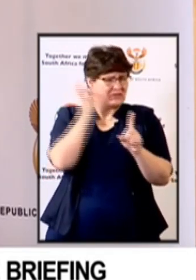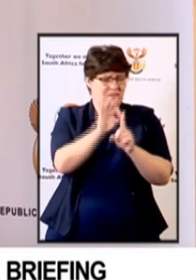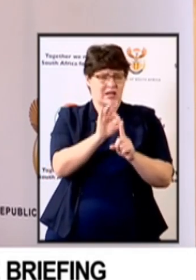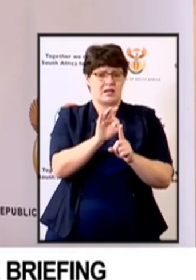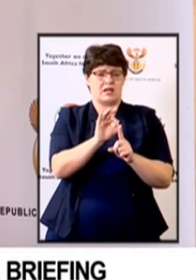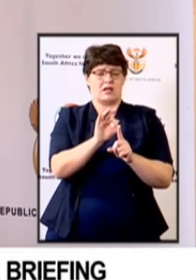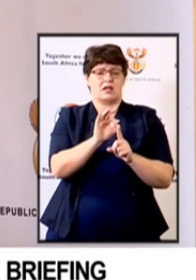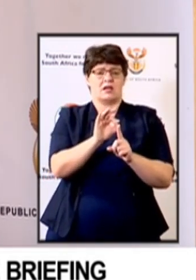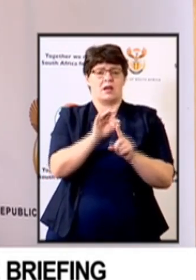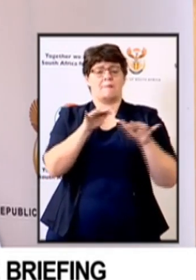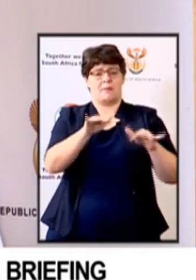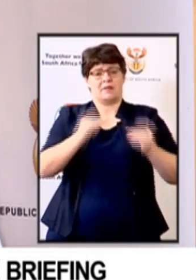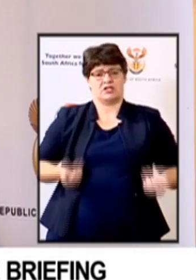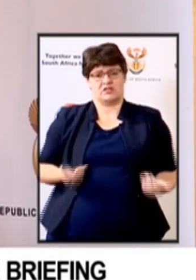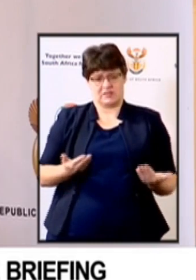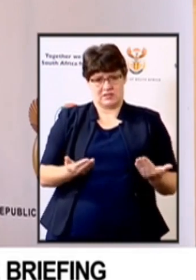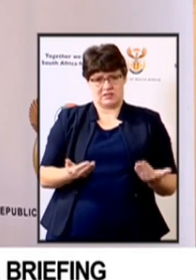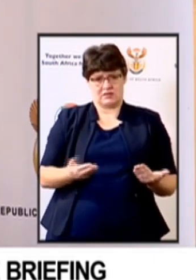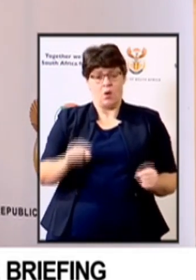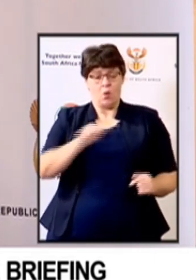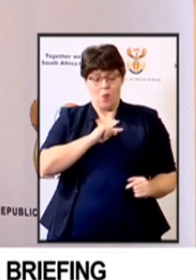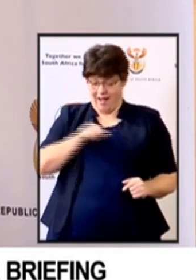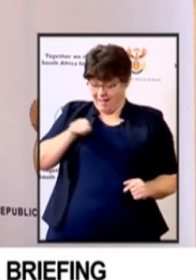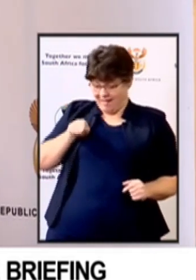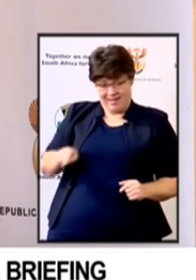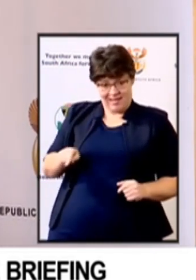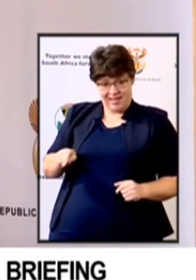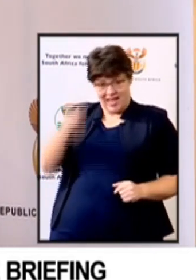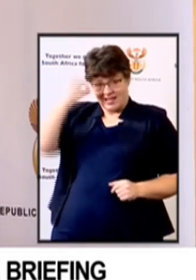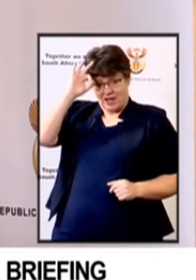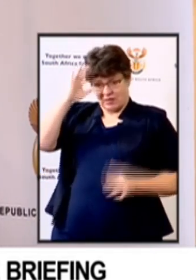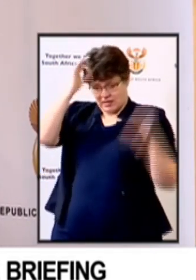Efficient implementation of all decisions taken.